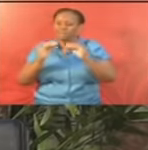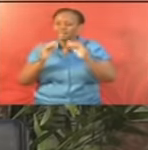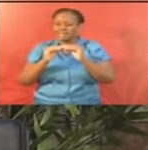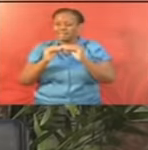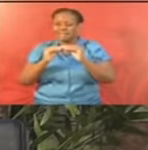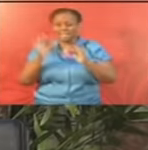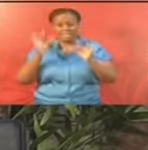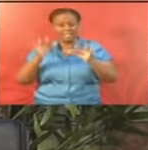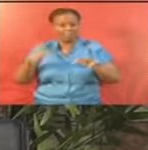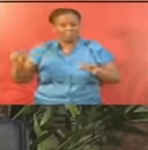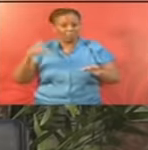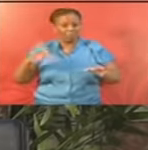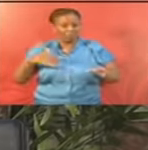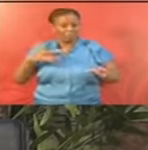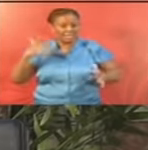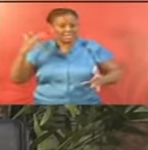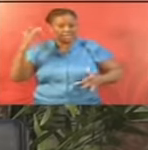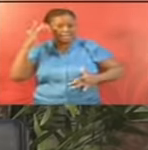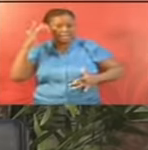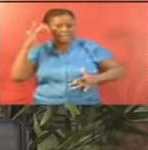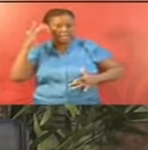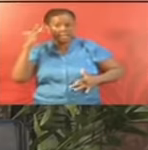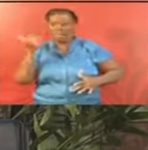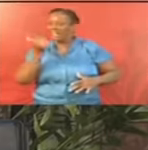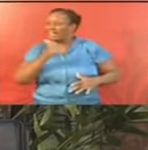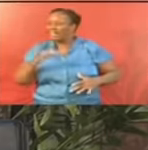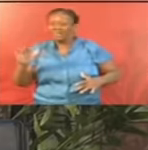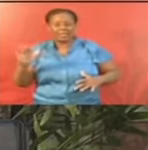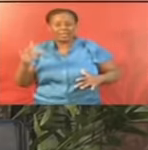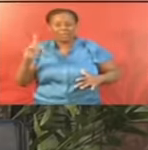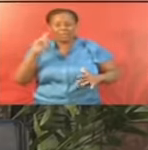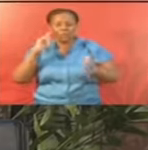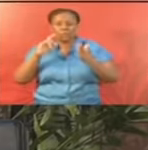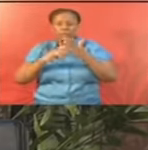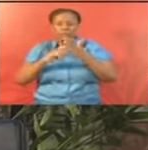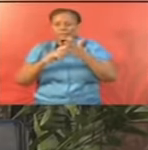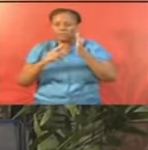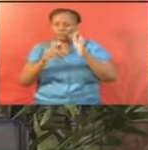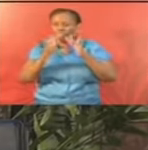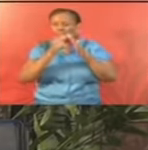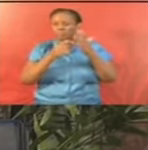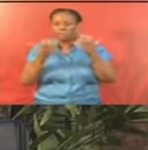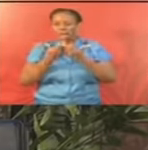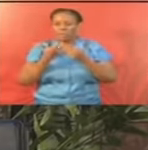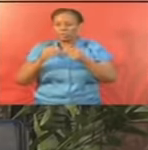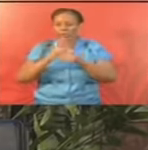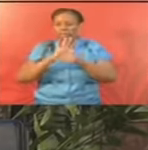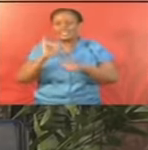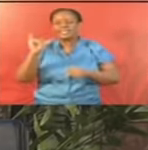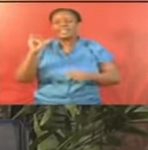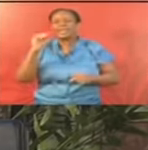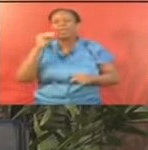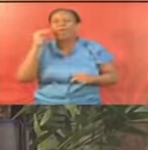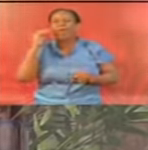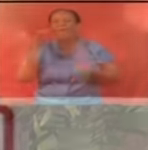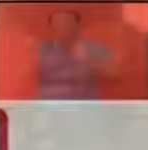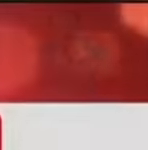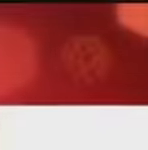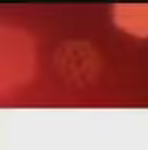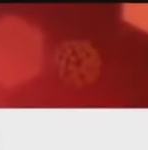of the symptoms of COVID-19, please stay at home. Everyone be safe and wear your mask.